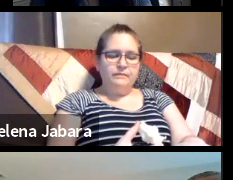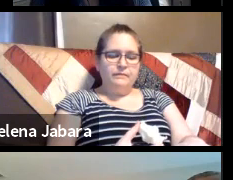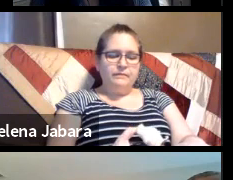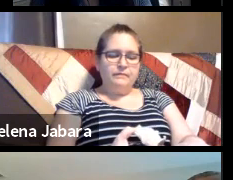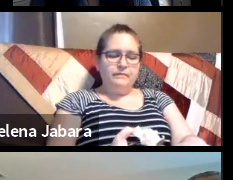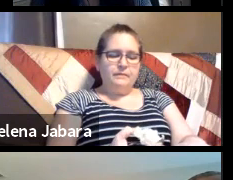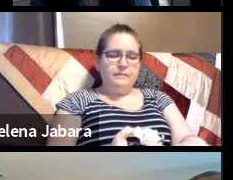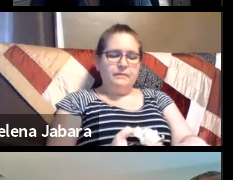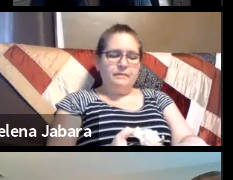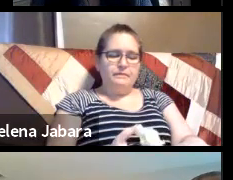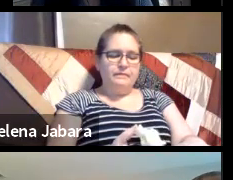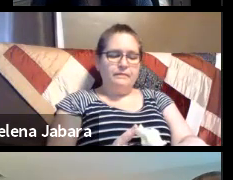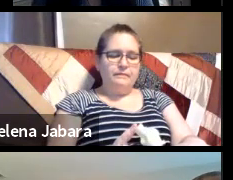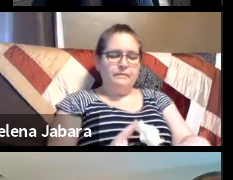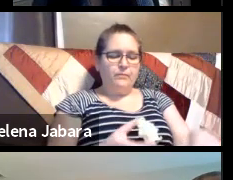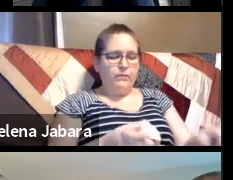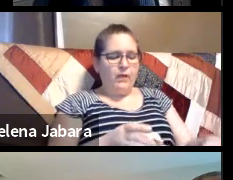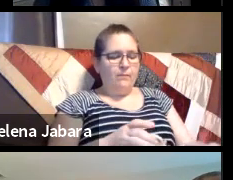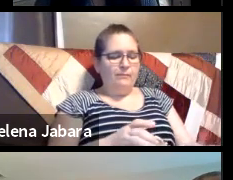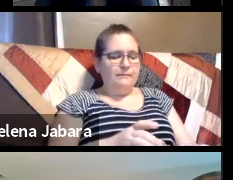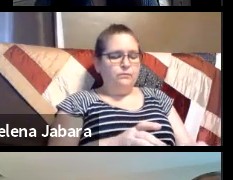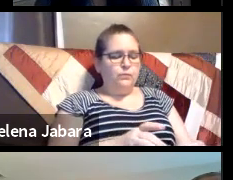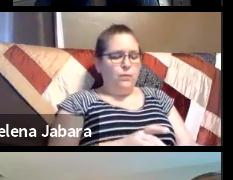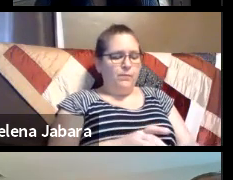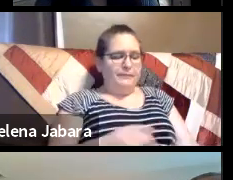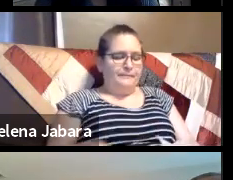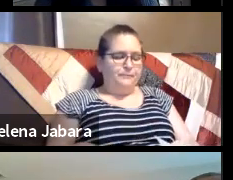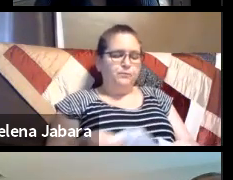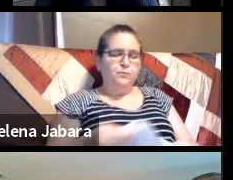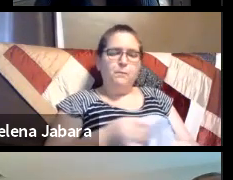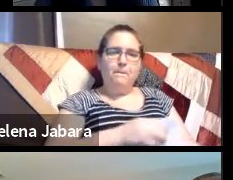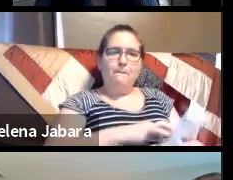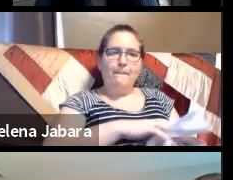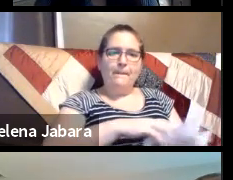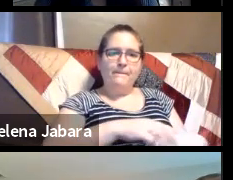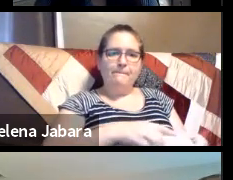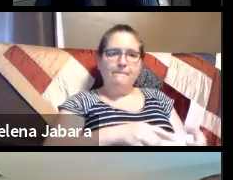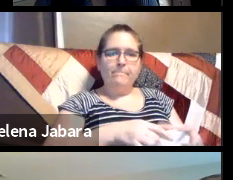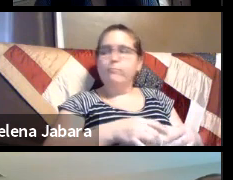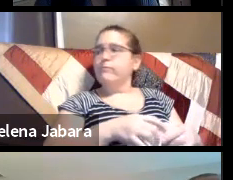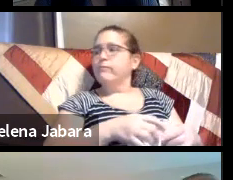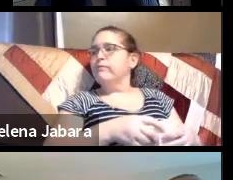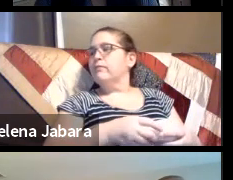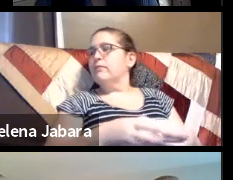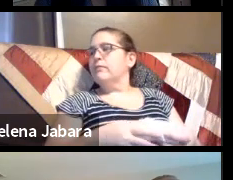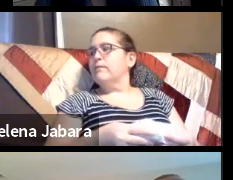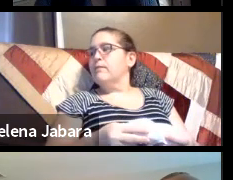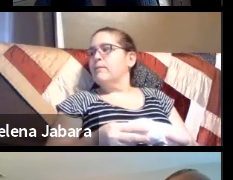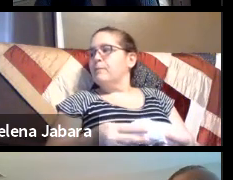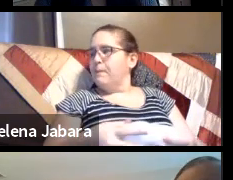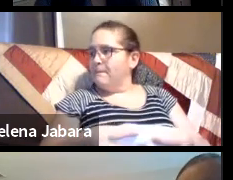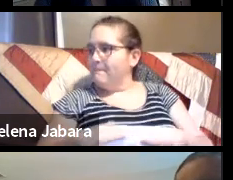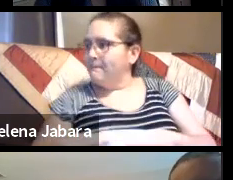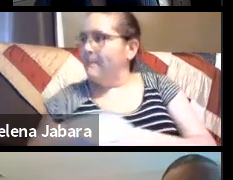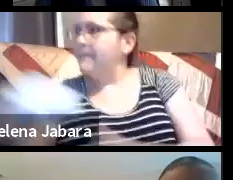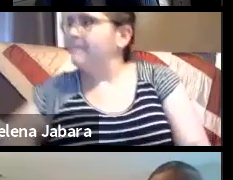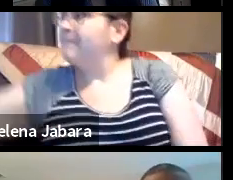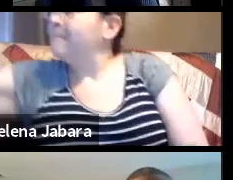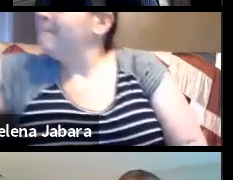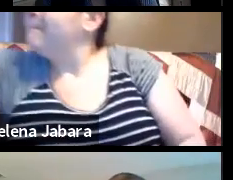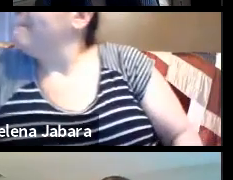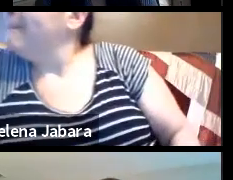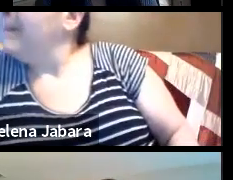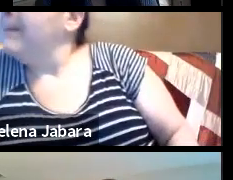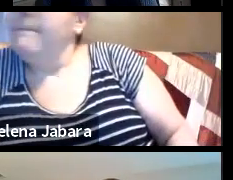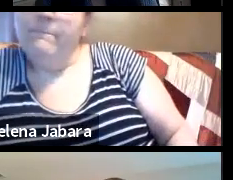must roll down and hit at the very individual level in order that life itself can be sustainable. And